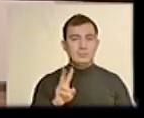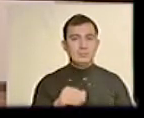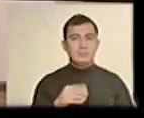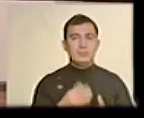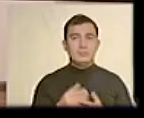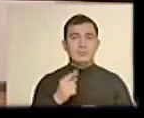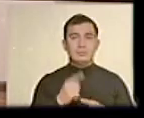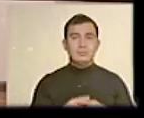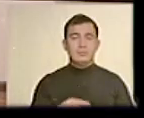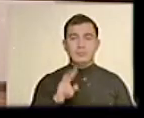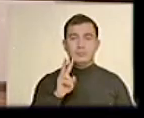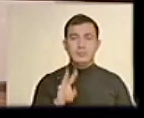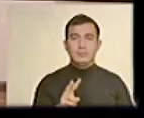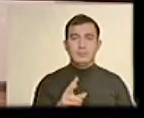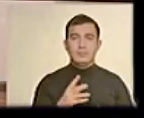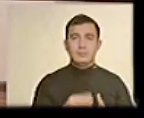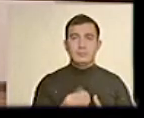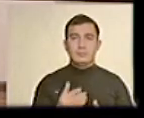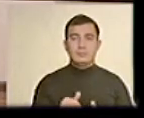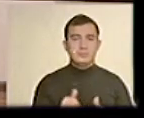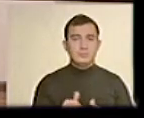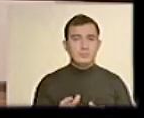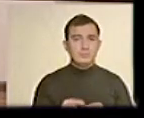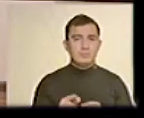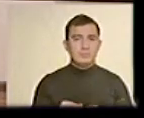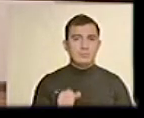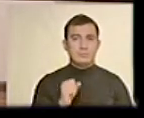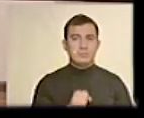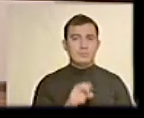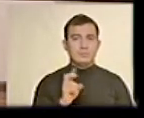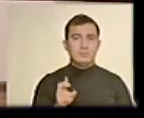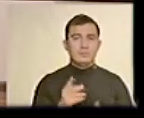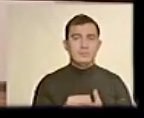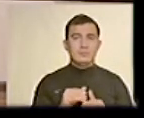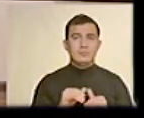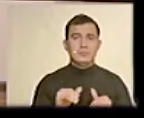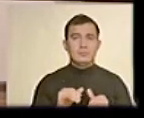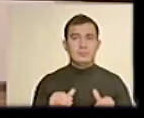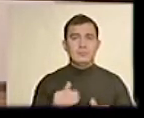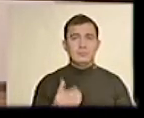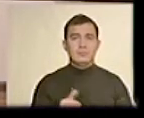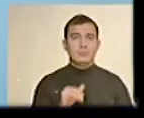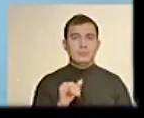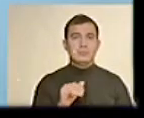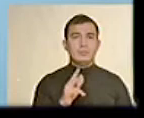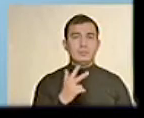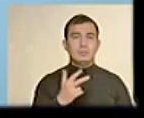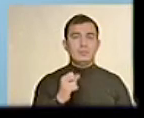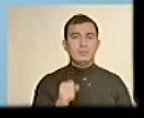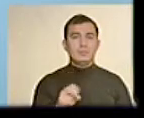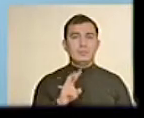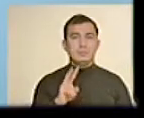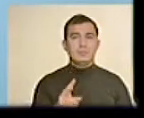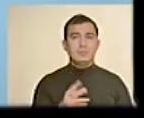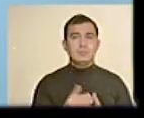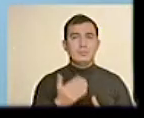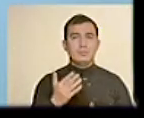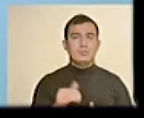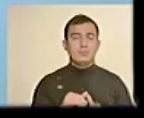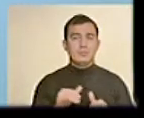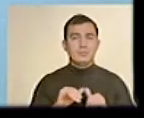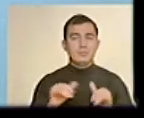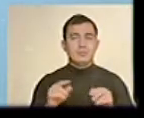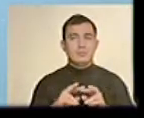plus 2 formula bo'yicha, keyin a va b ni ko'paytmas. Biz yozamiz 3 a kvadrat ko'paytirilgan 1. Mana